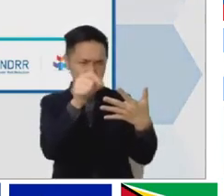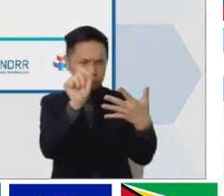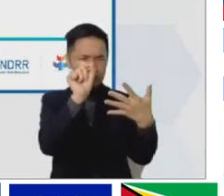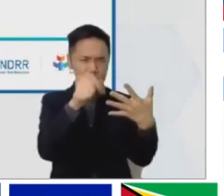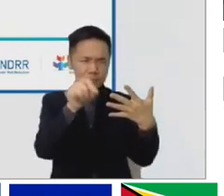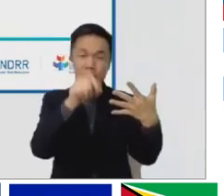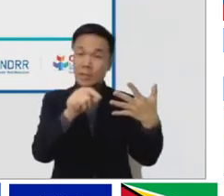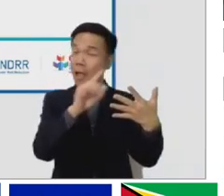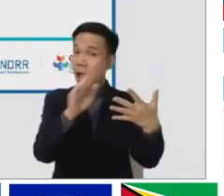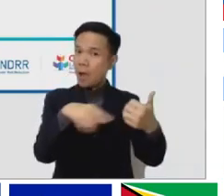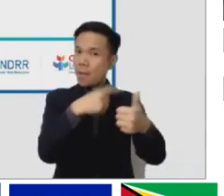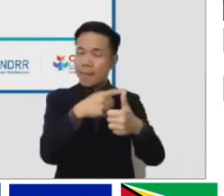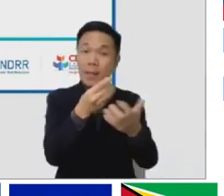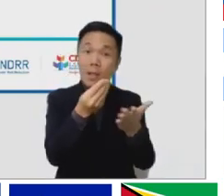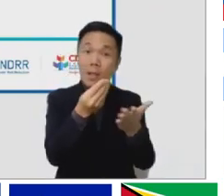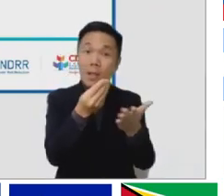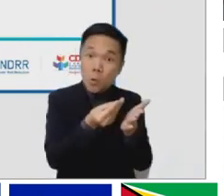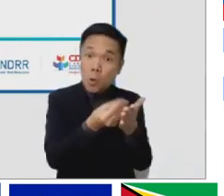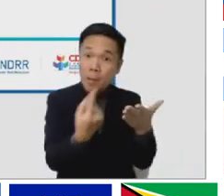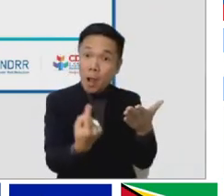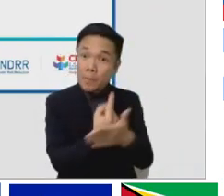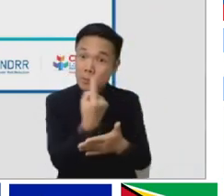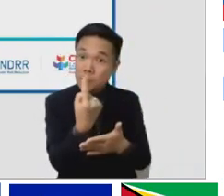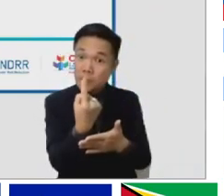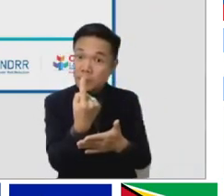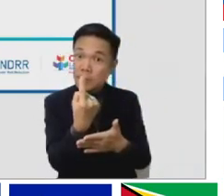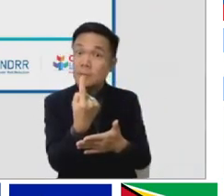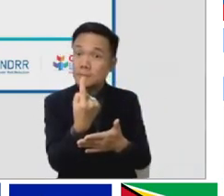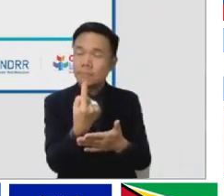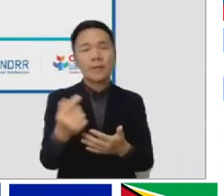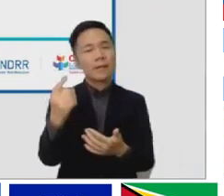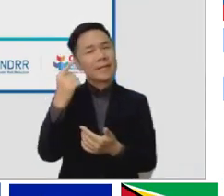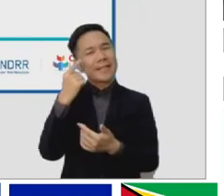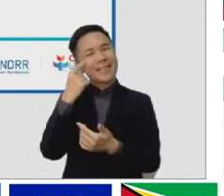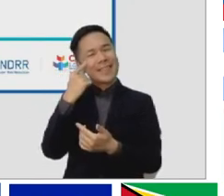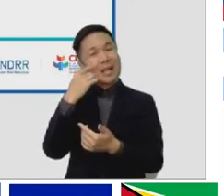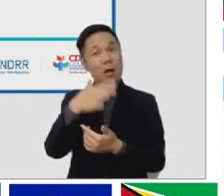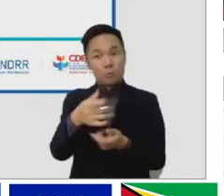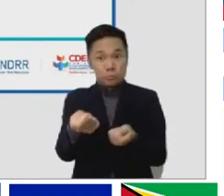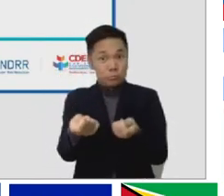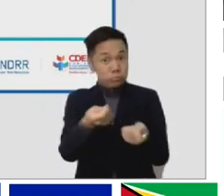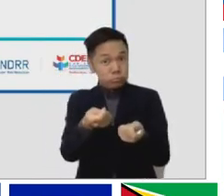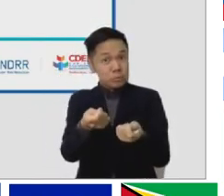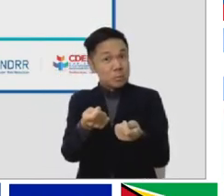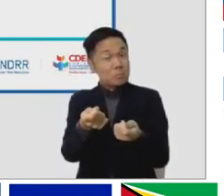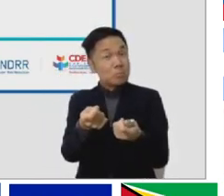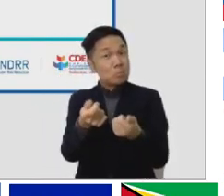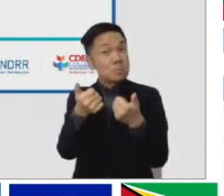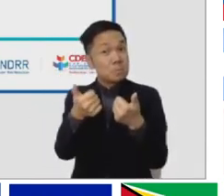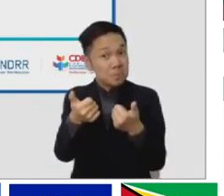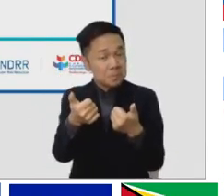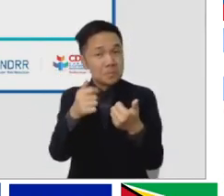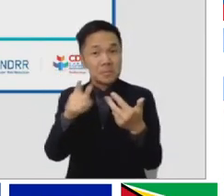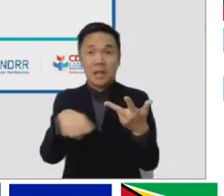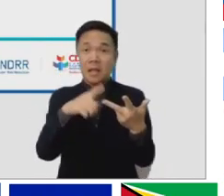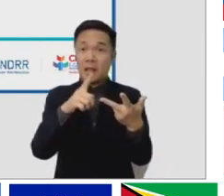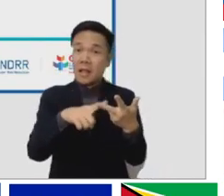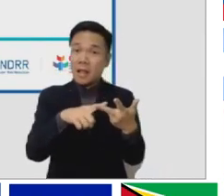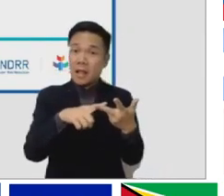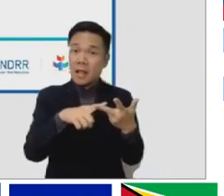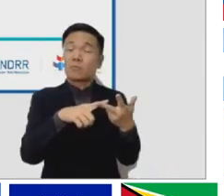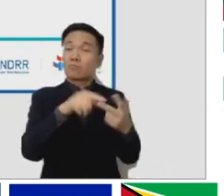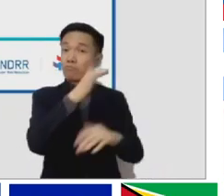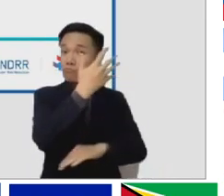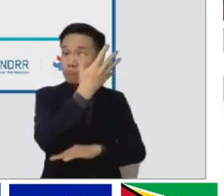economic opportunities, where we are discussing operational readiness and recovery, environmental sustainability,